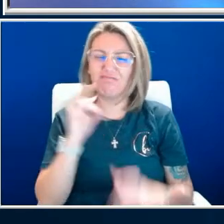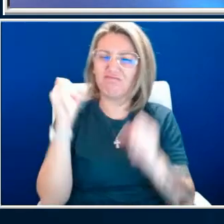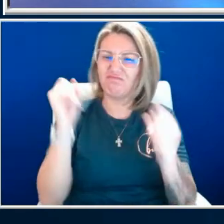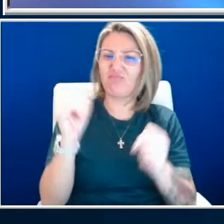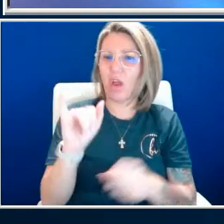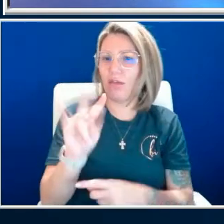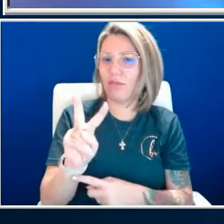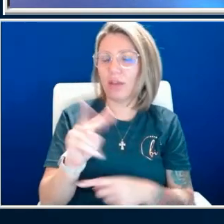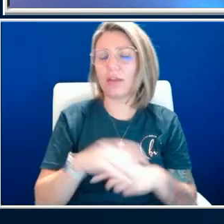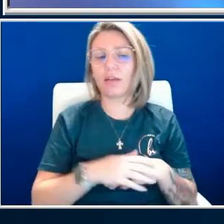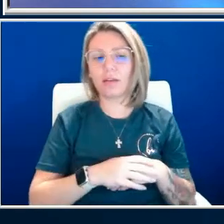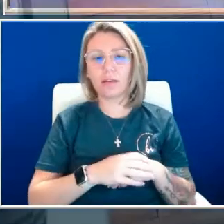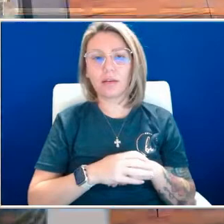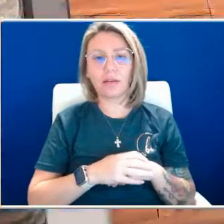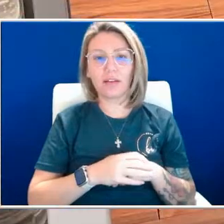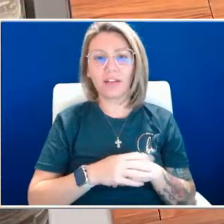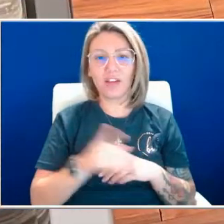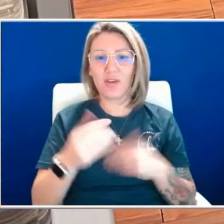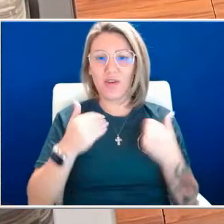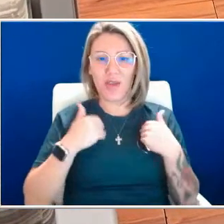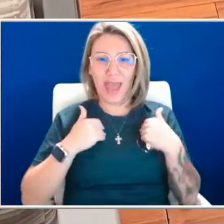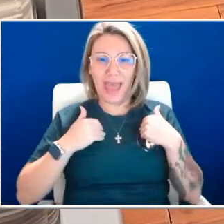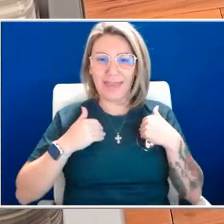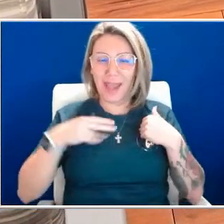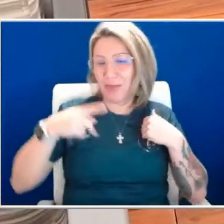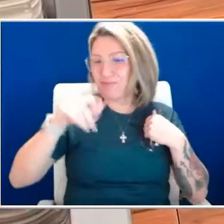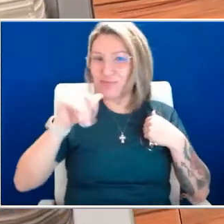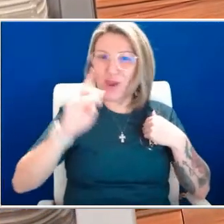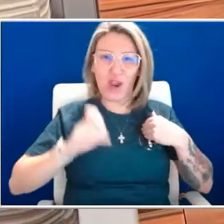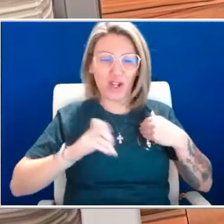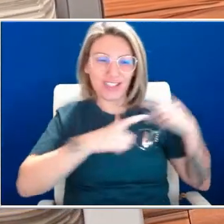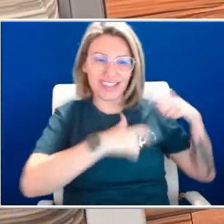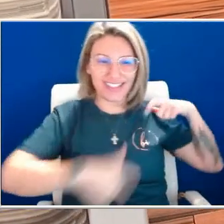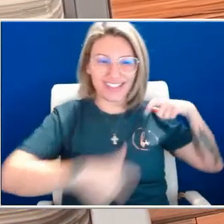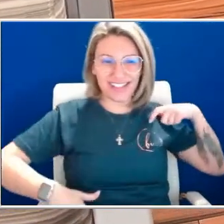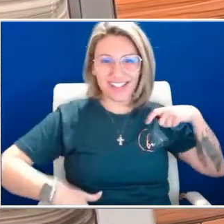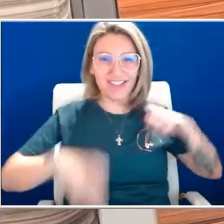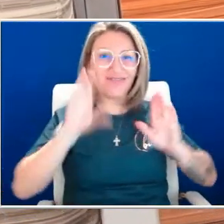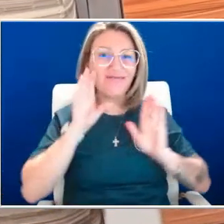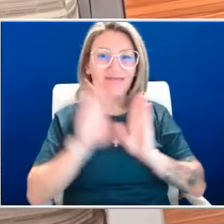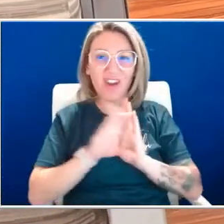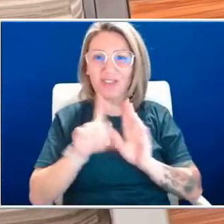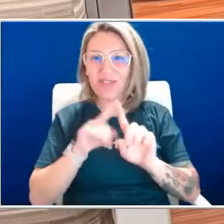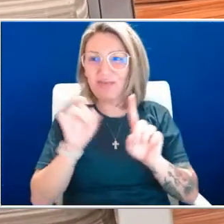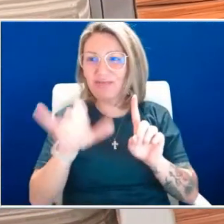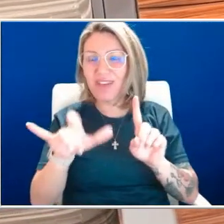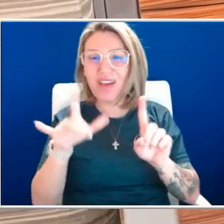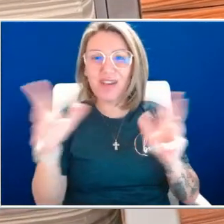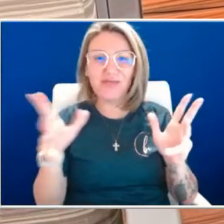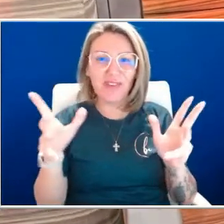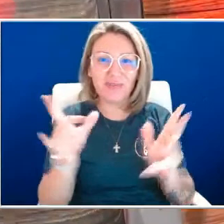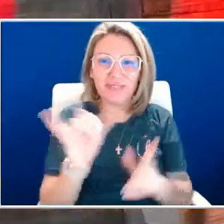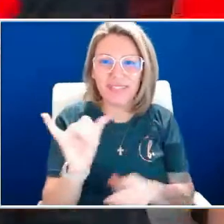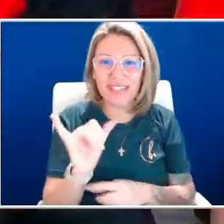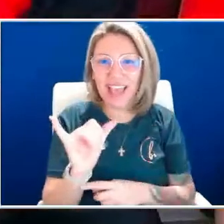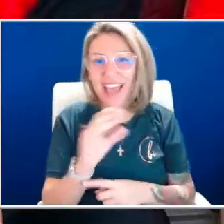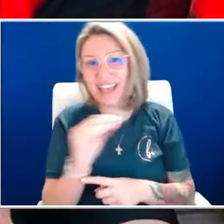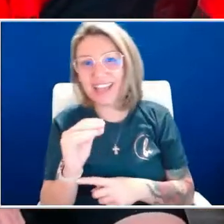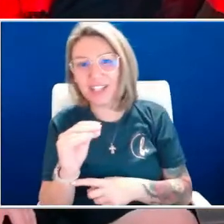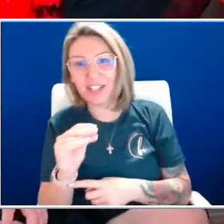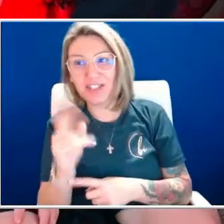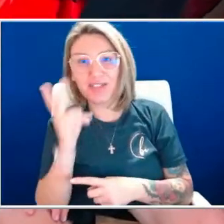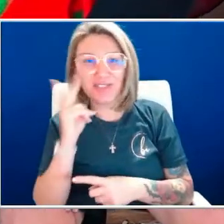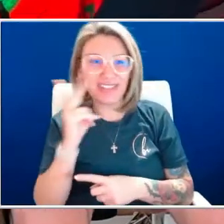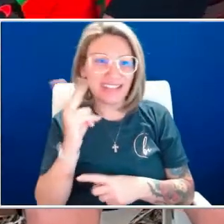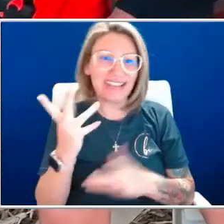a little purse that you had to carry around. We have photos of that. Tell us what that was like and how you felt carrying. Well, you see thumbs up. Was it as